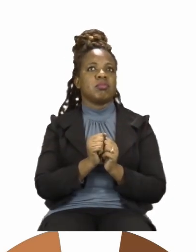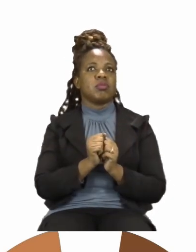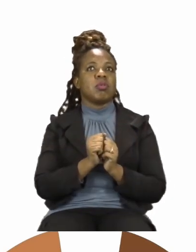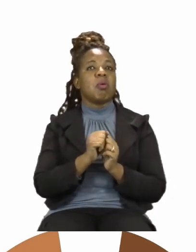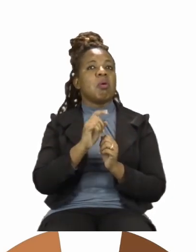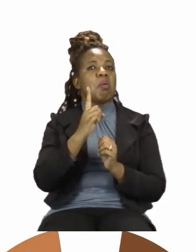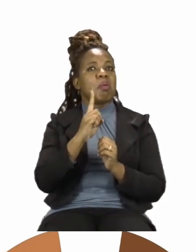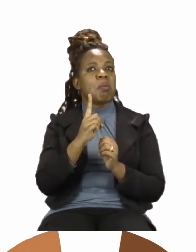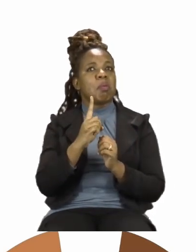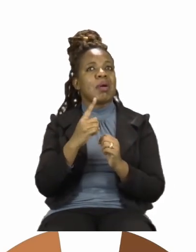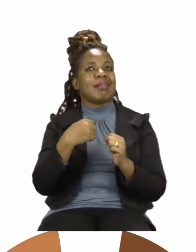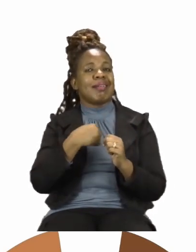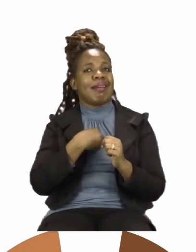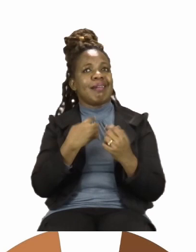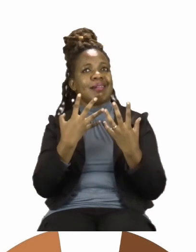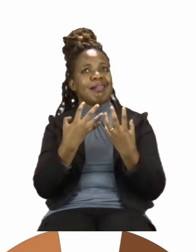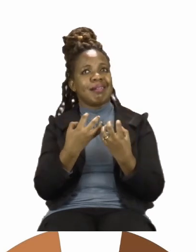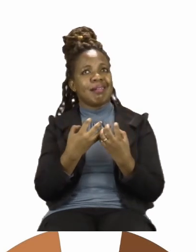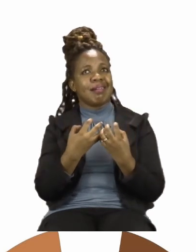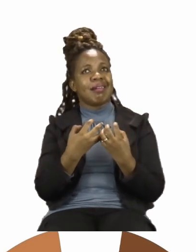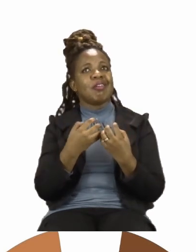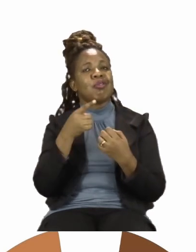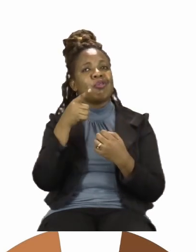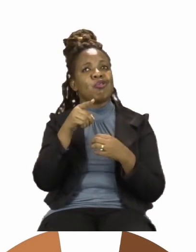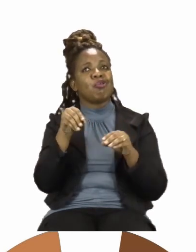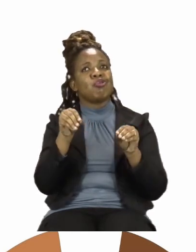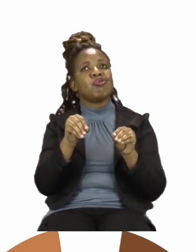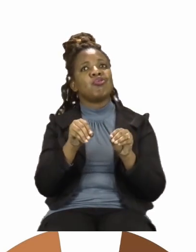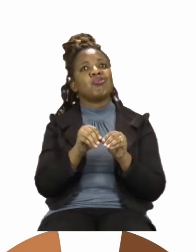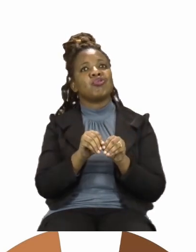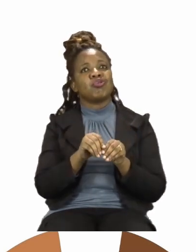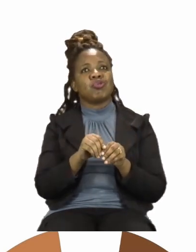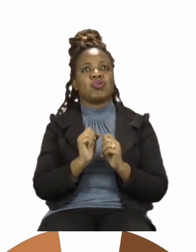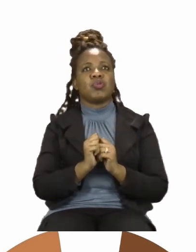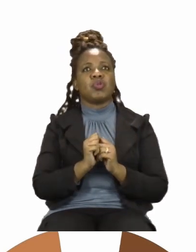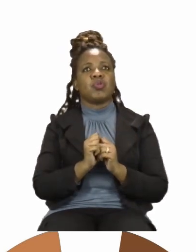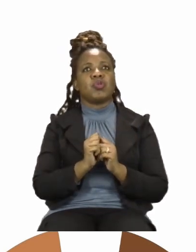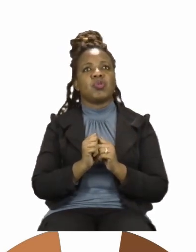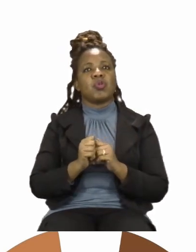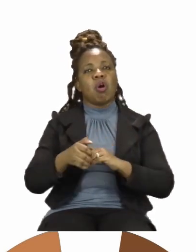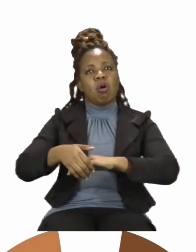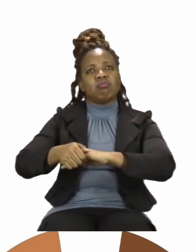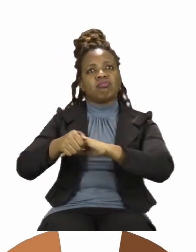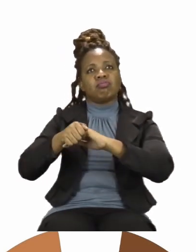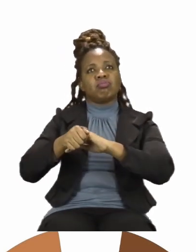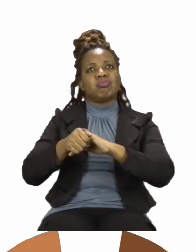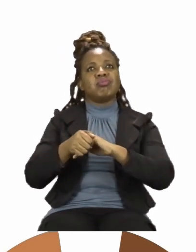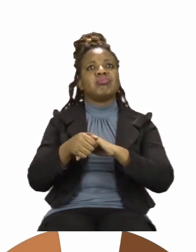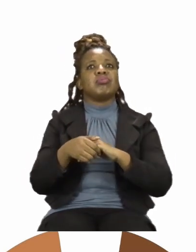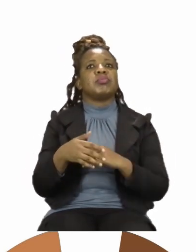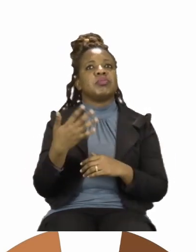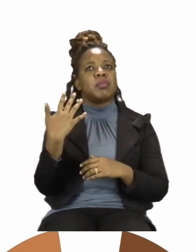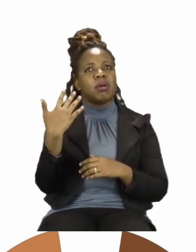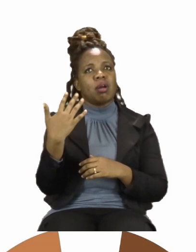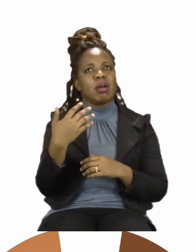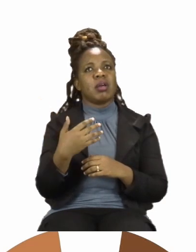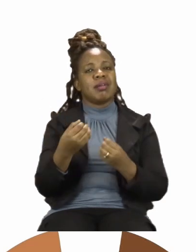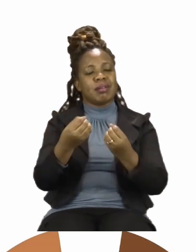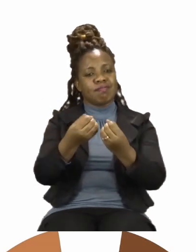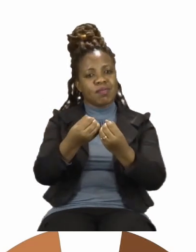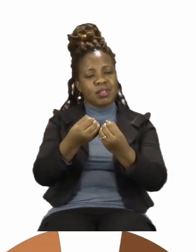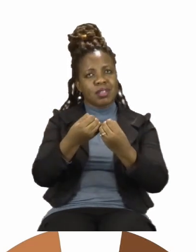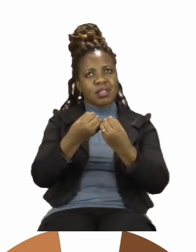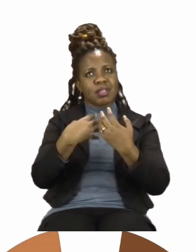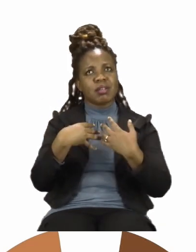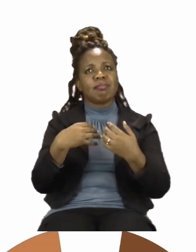So what I need you to do is to hold my hand and give me a hug.